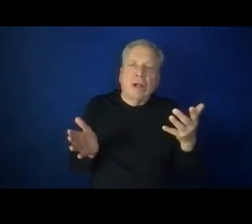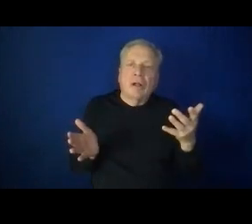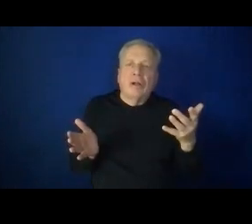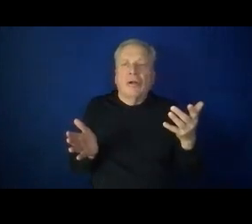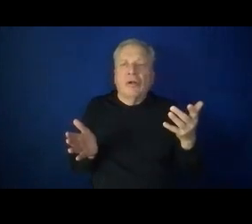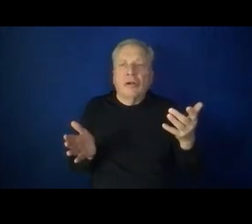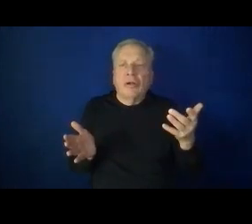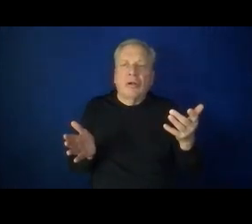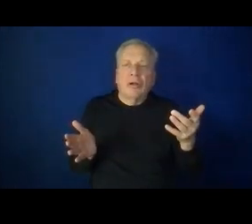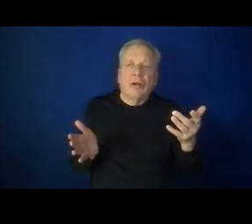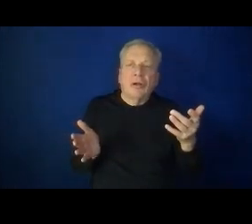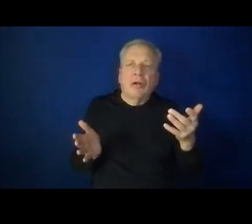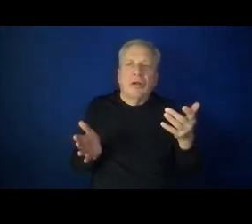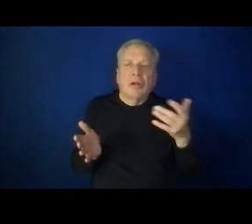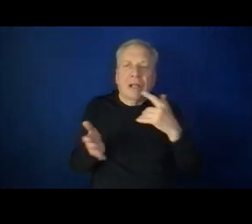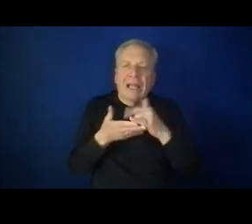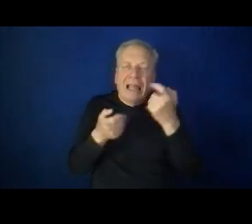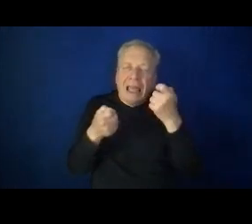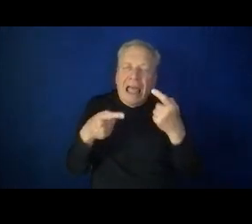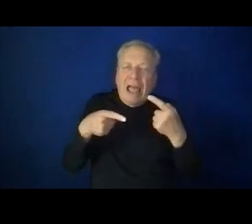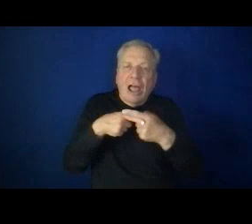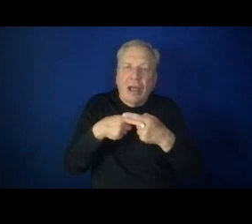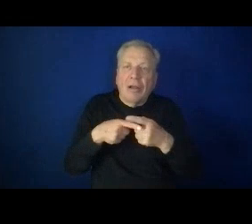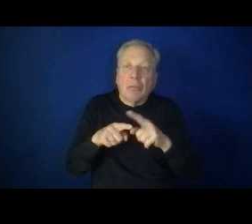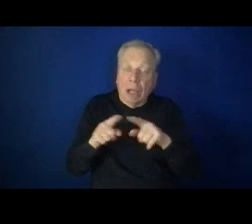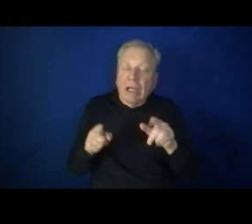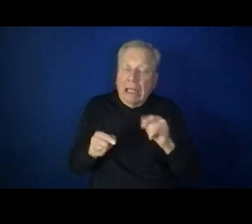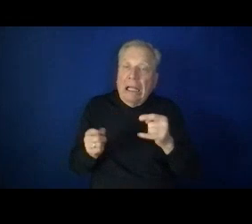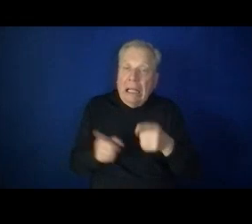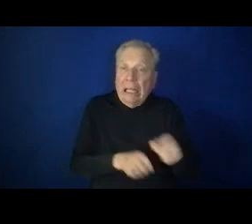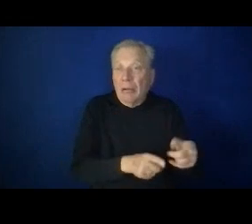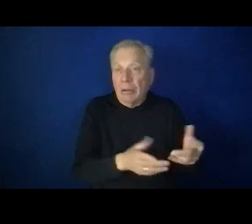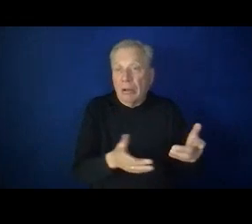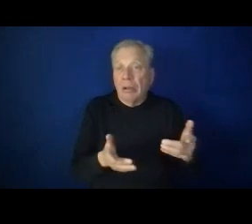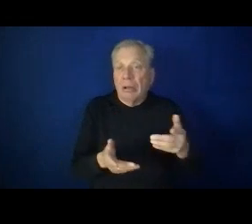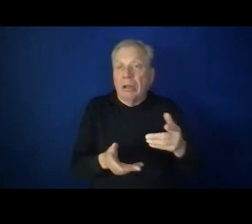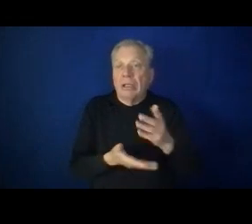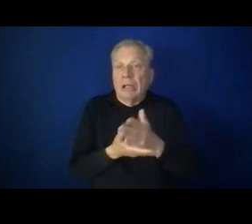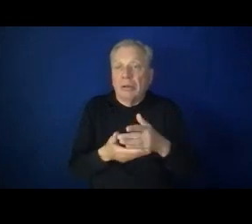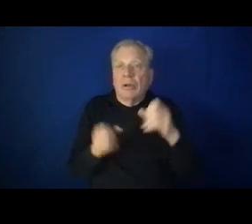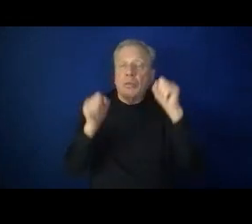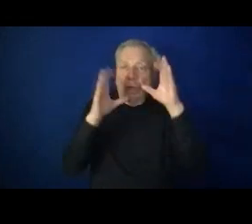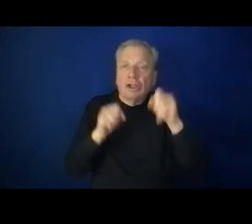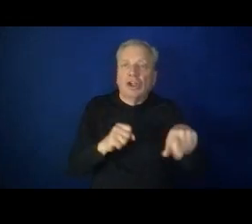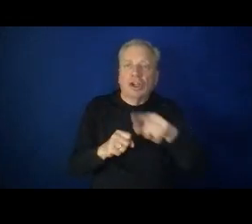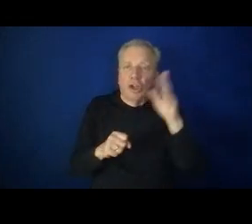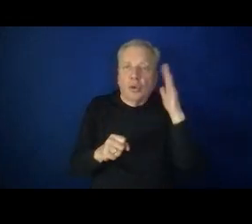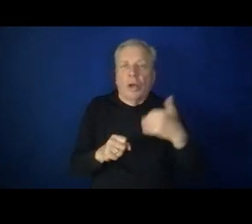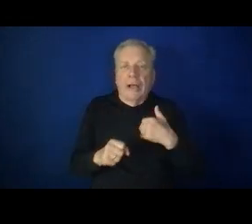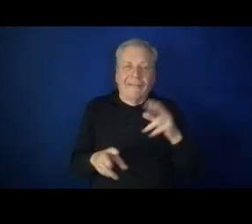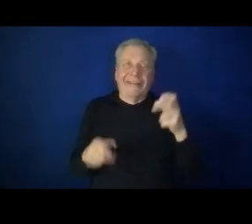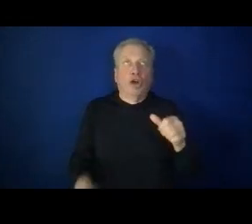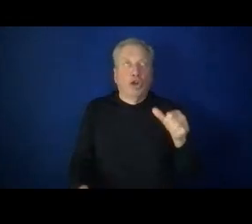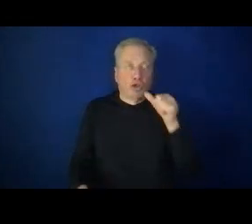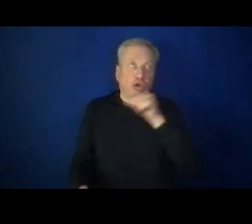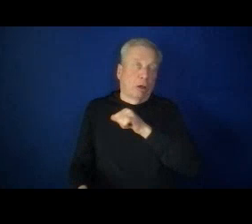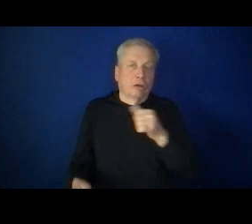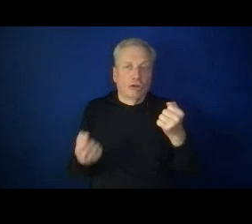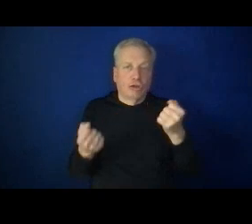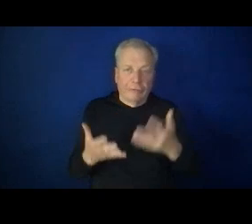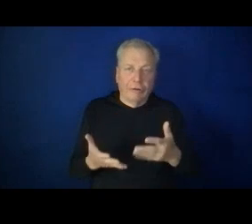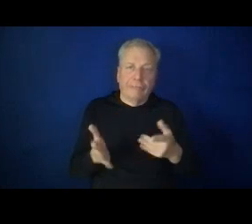are contradictory a little bit there, but it does happen. Maybe it will surprise you that we'll have an intoxicated driver every now